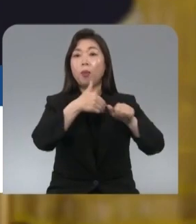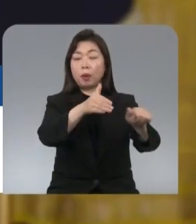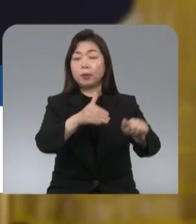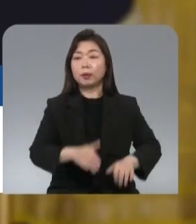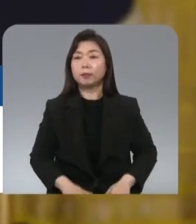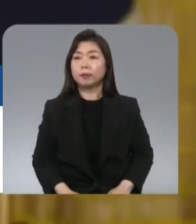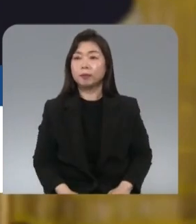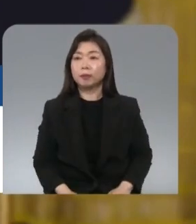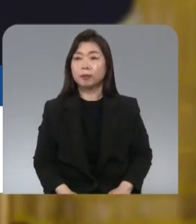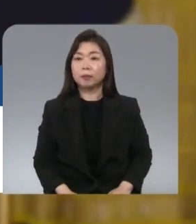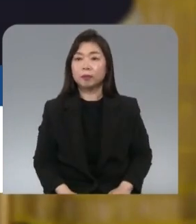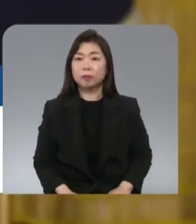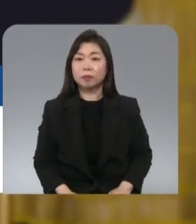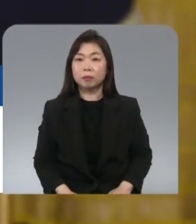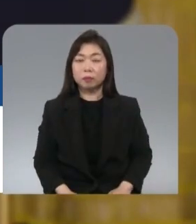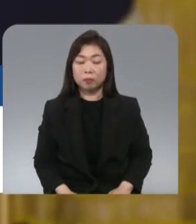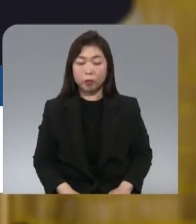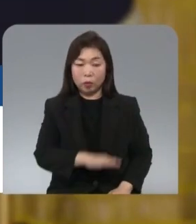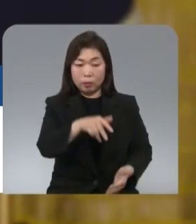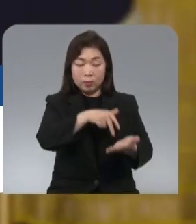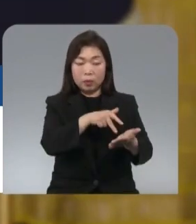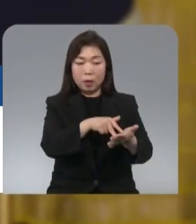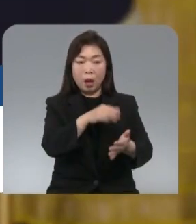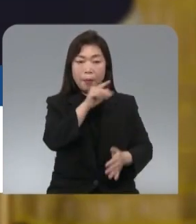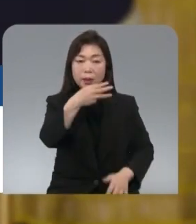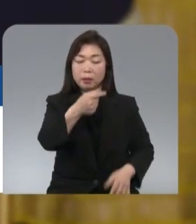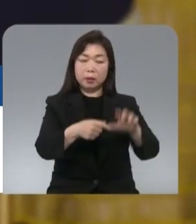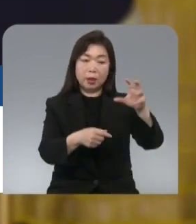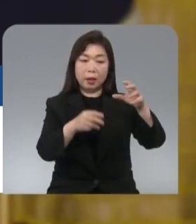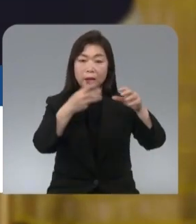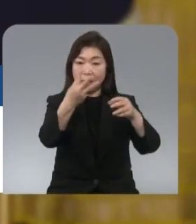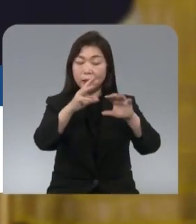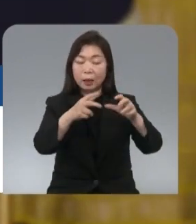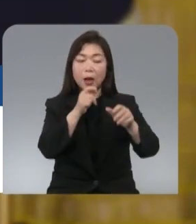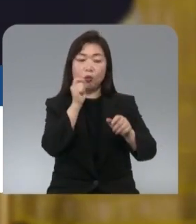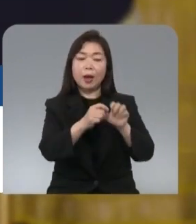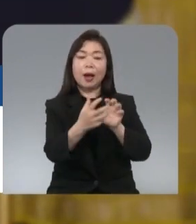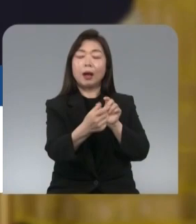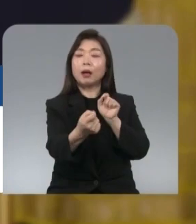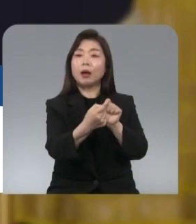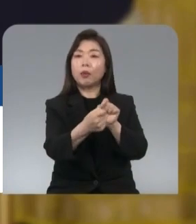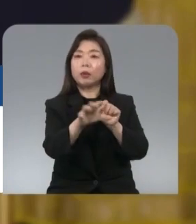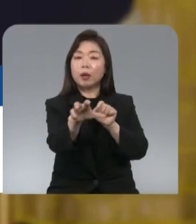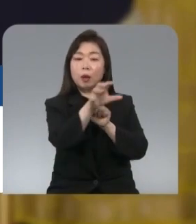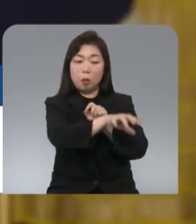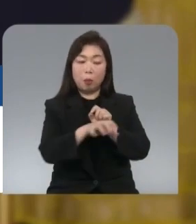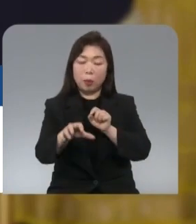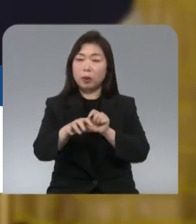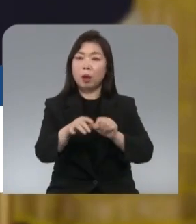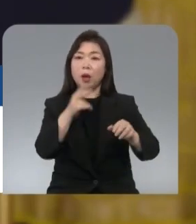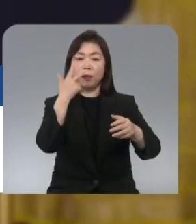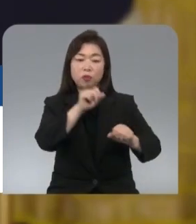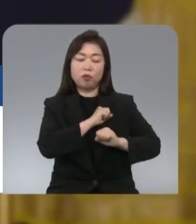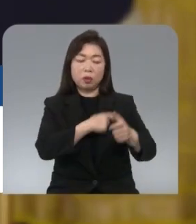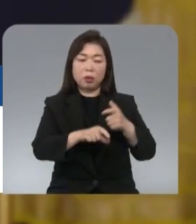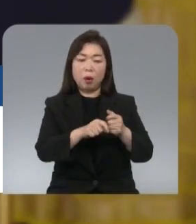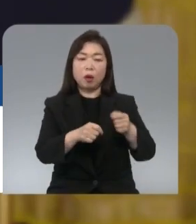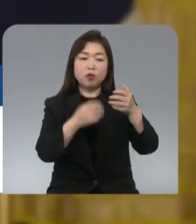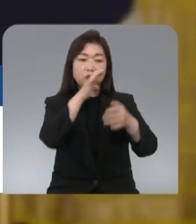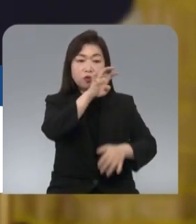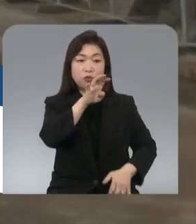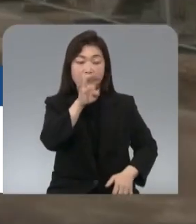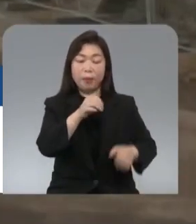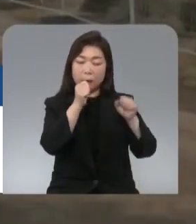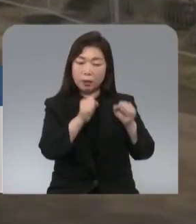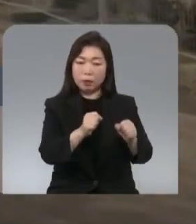additional movements of U.S. forces and equipment already stationed in Europe to strengthen our Baltic allies, Estonia, Latvia, and